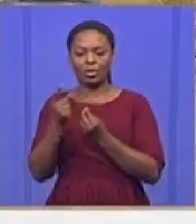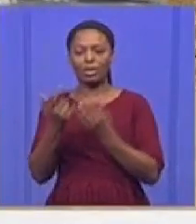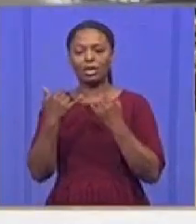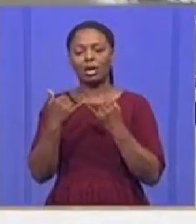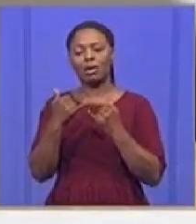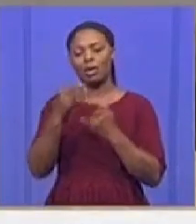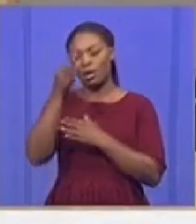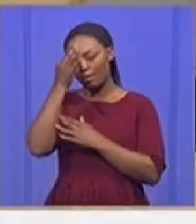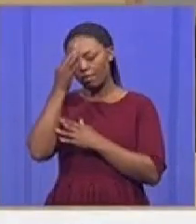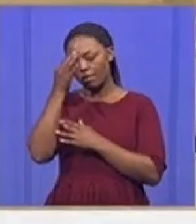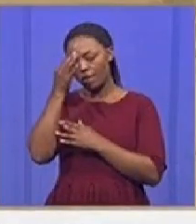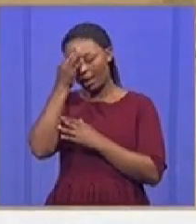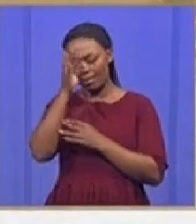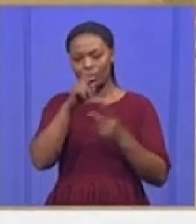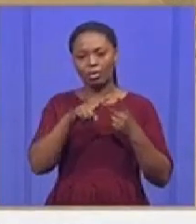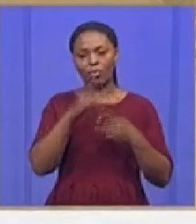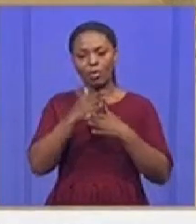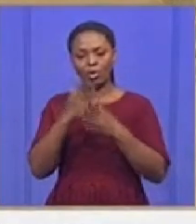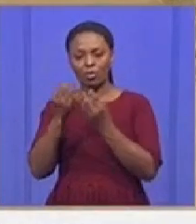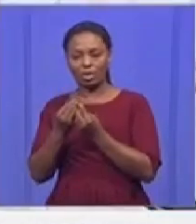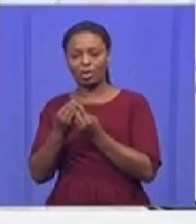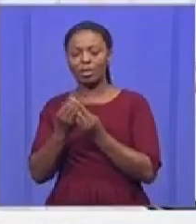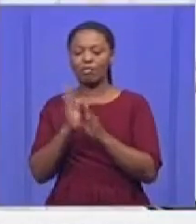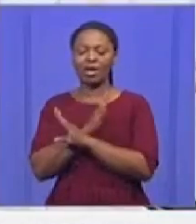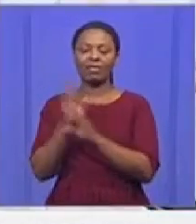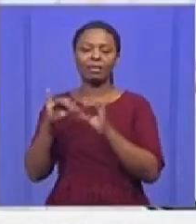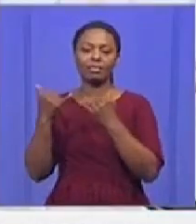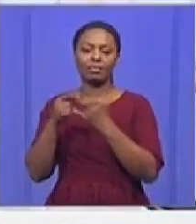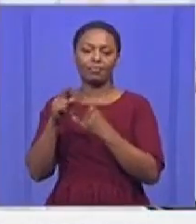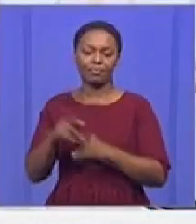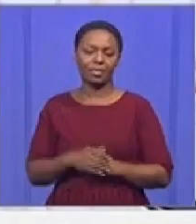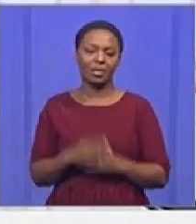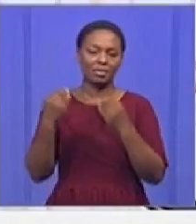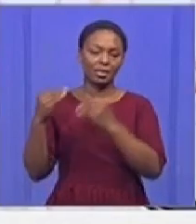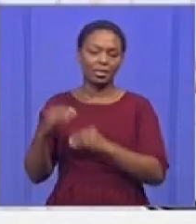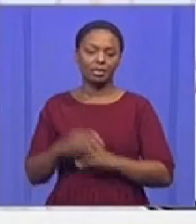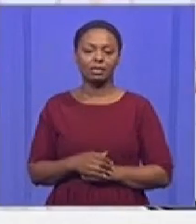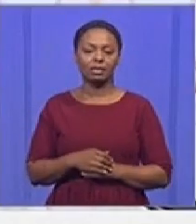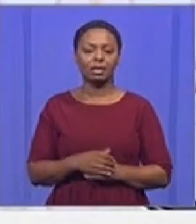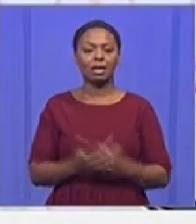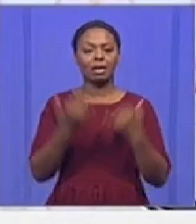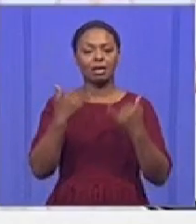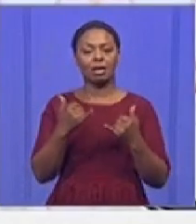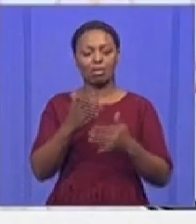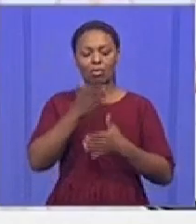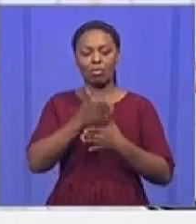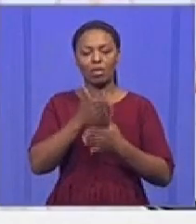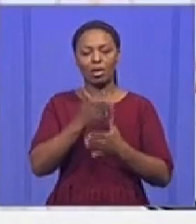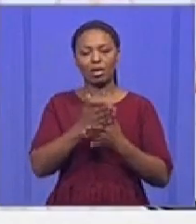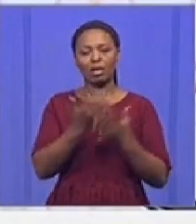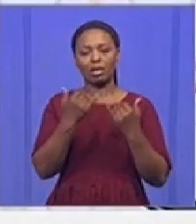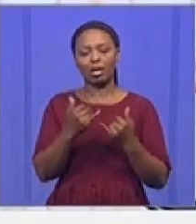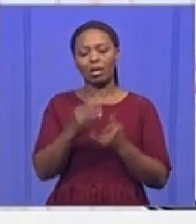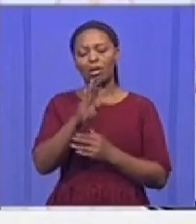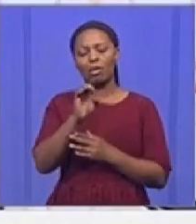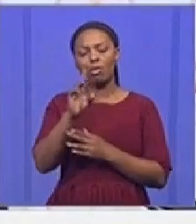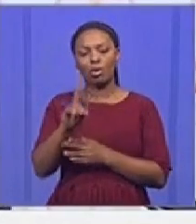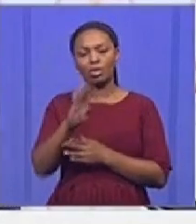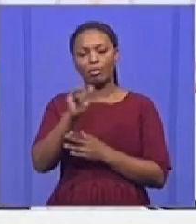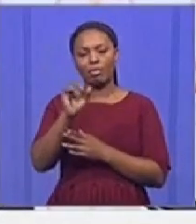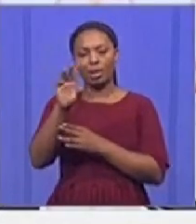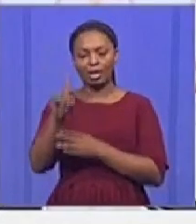tokafatsa ditirelo tsa baagi. Our broadband strategy will be in full swing through its prioritized building